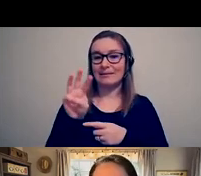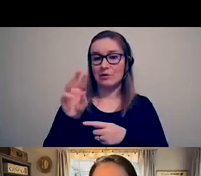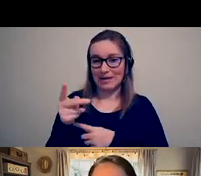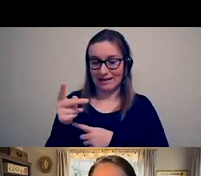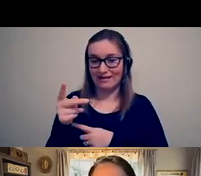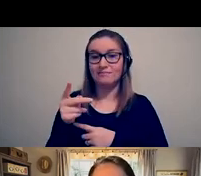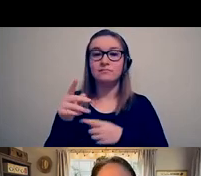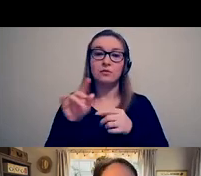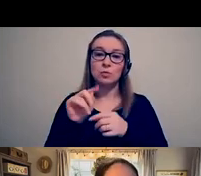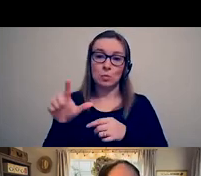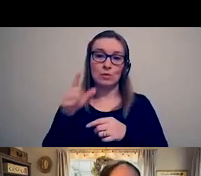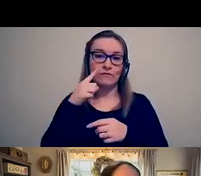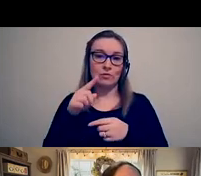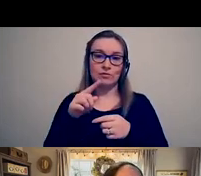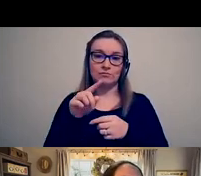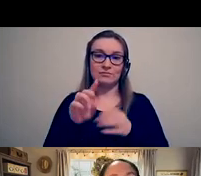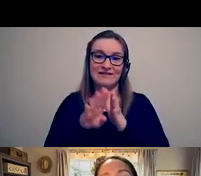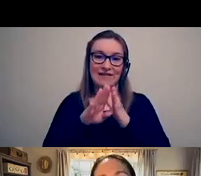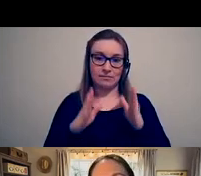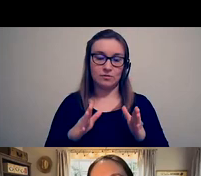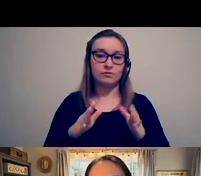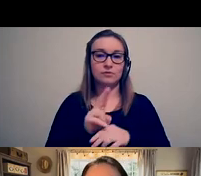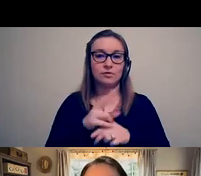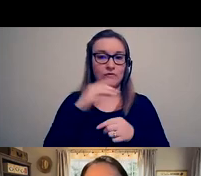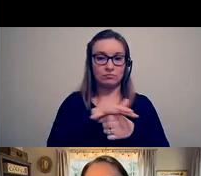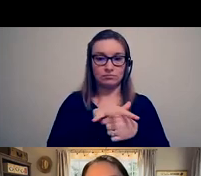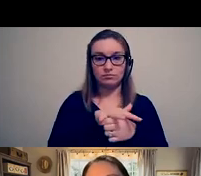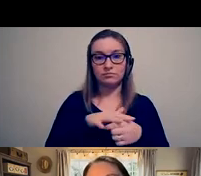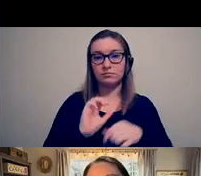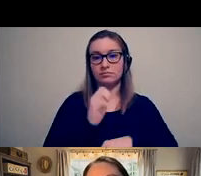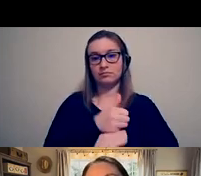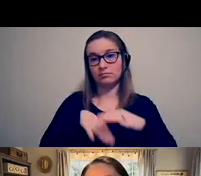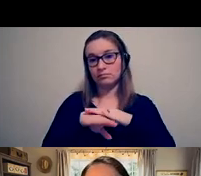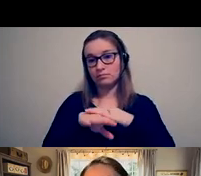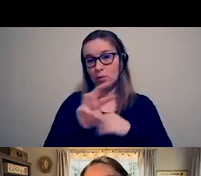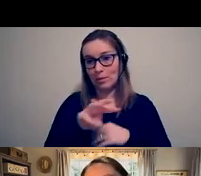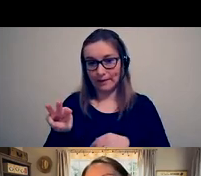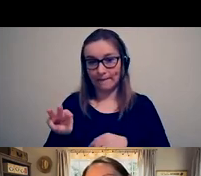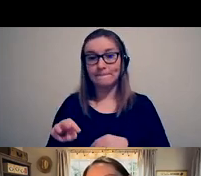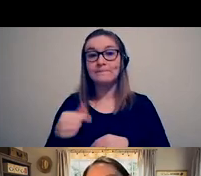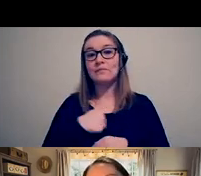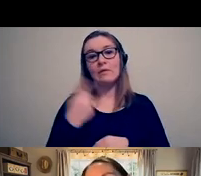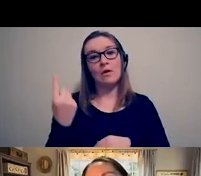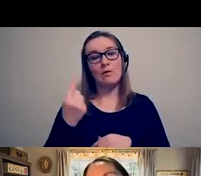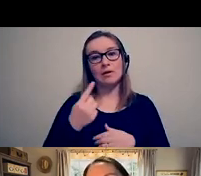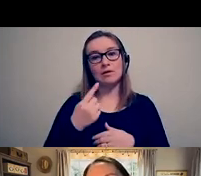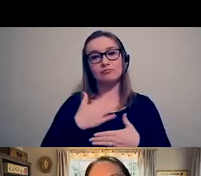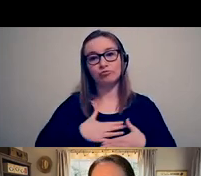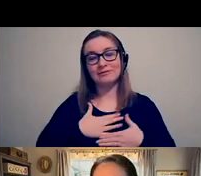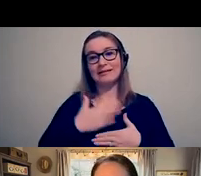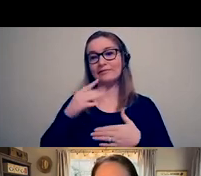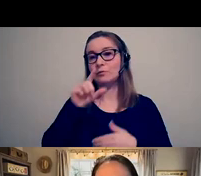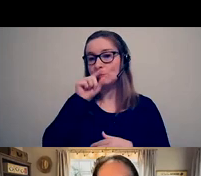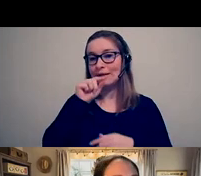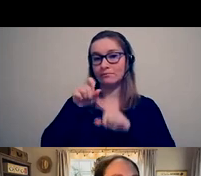to develop locally and spin up WordPress sites. So we always like to encourage people to tweet a thank you to our sponsors. So if you